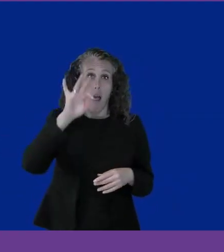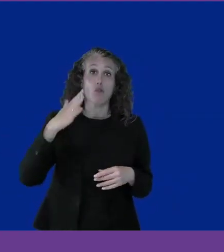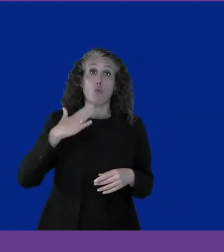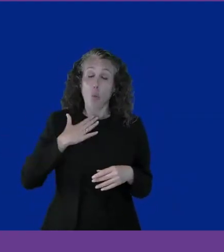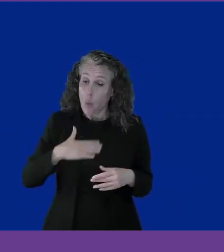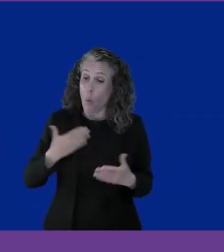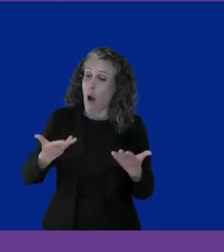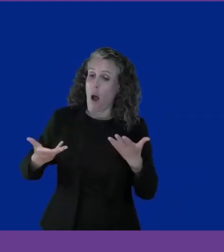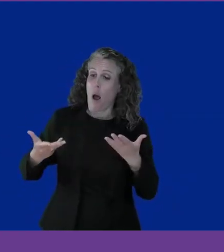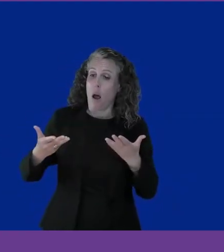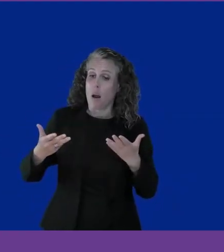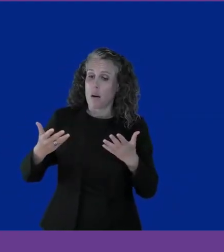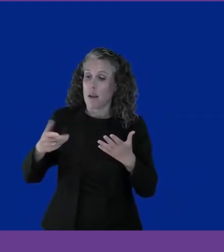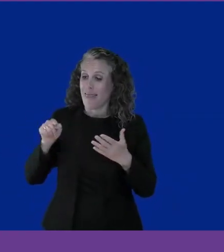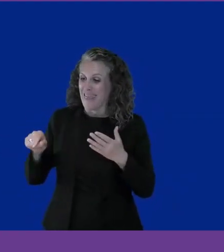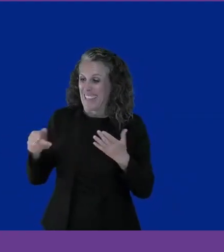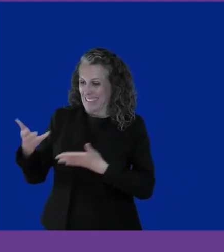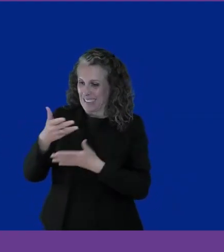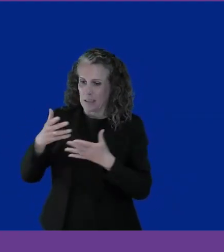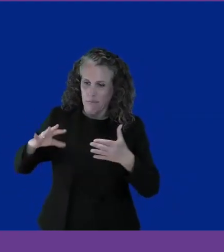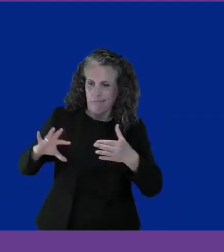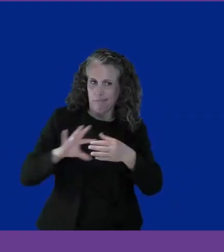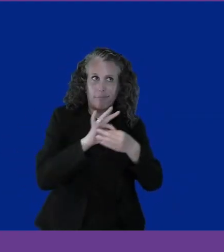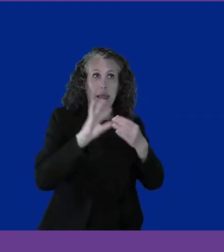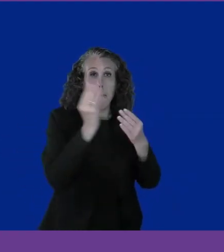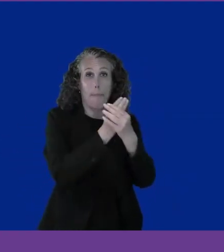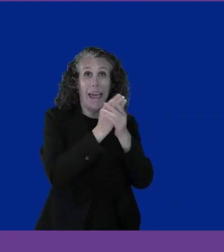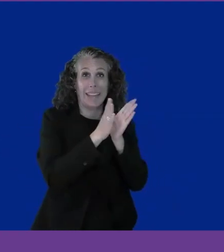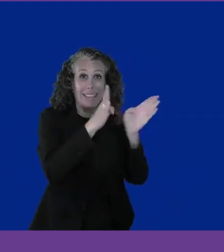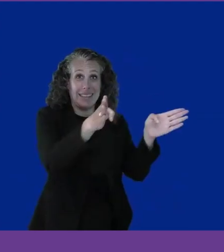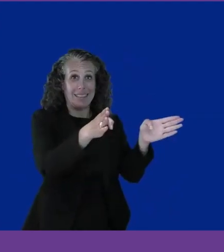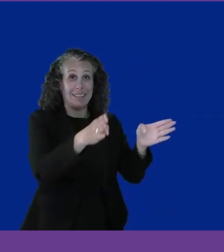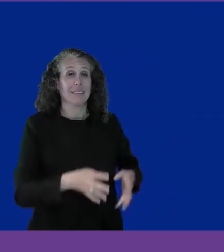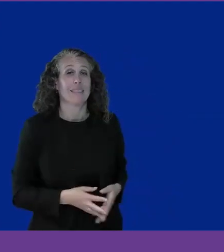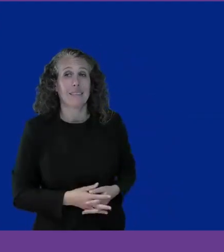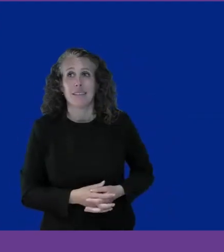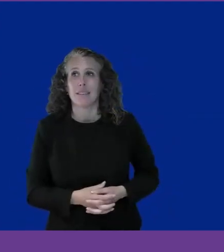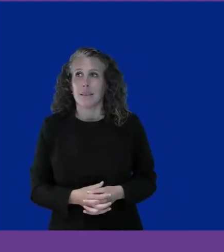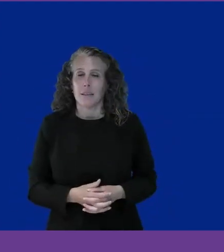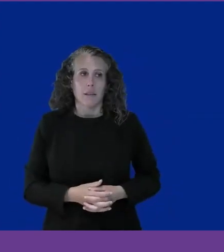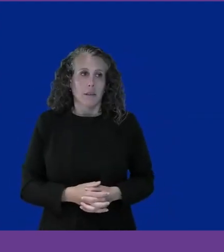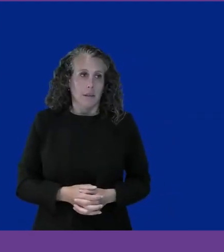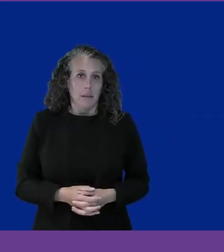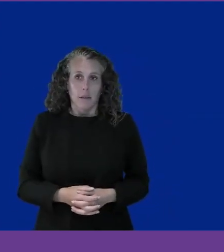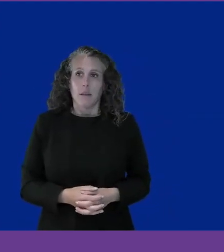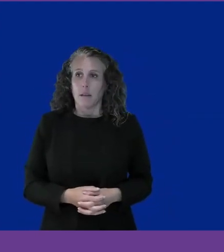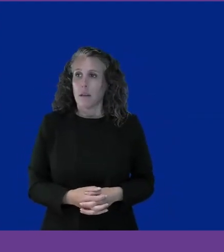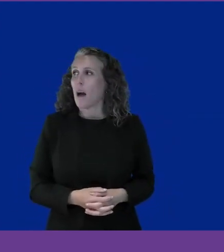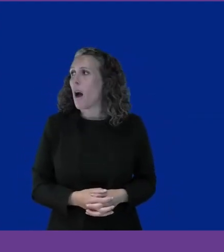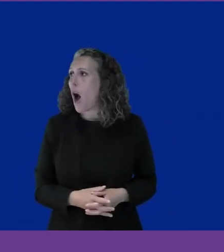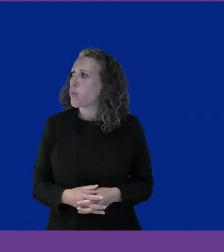of the banking sector. And there is perhaps a question which is a bit easy and straightforward,